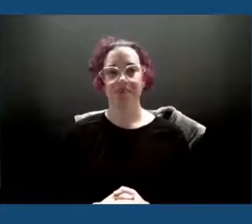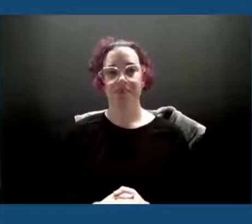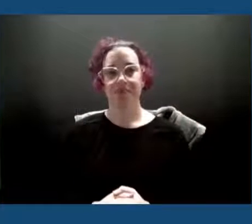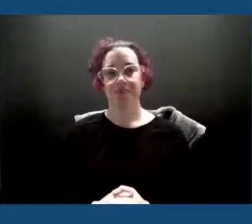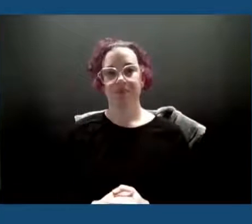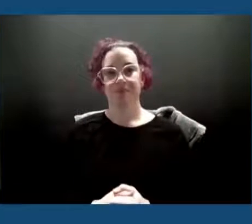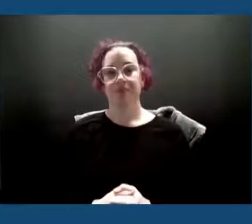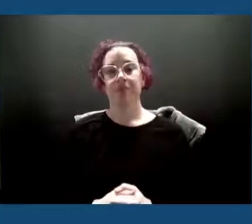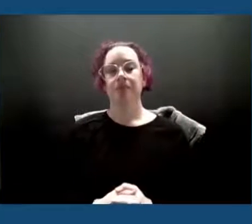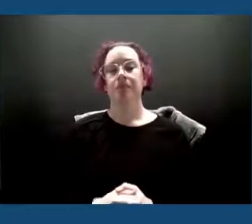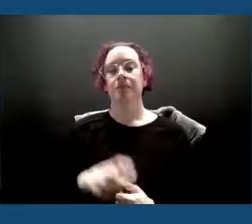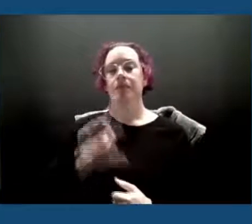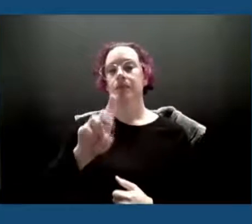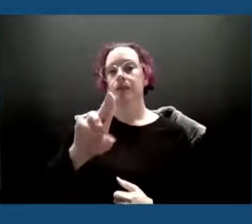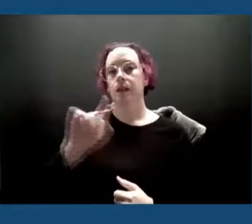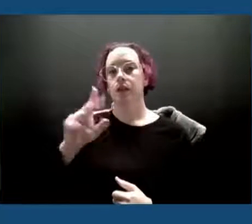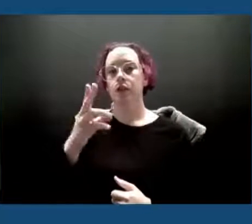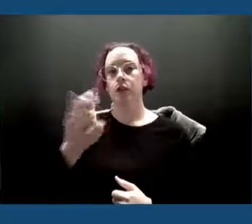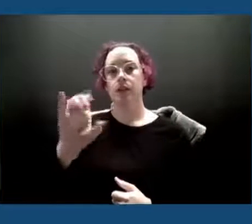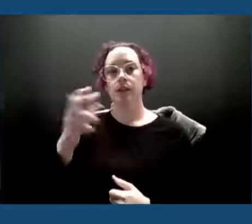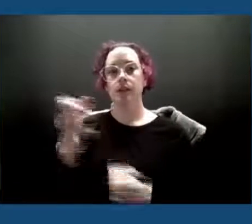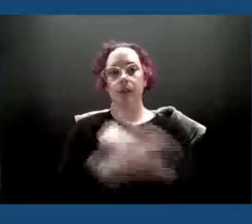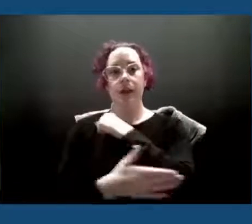Dutchess County Executive Sue Serino.